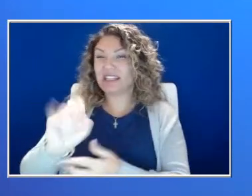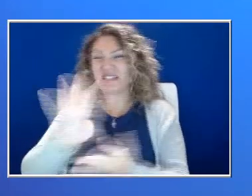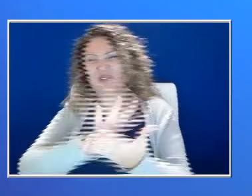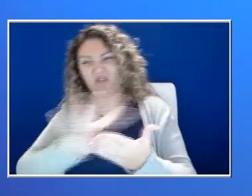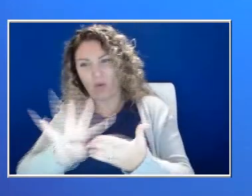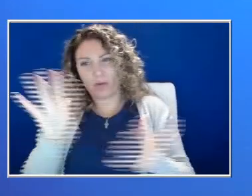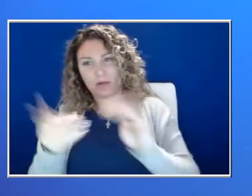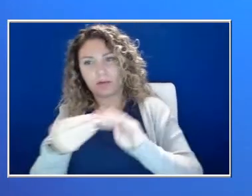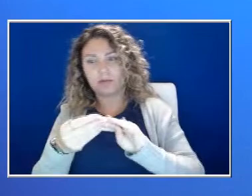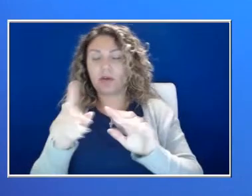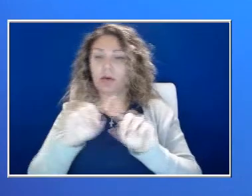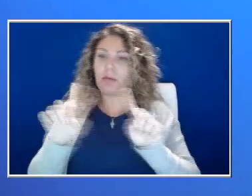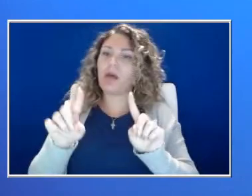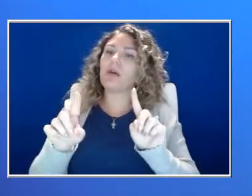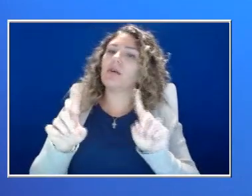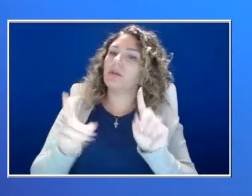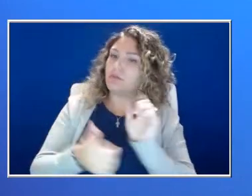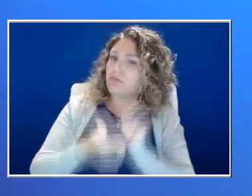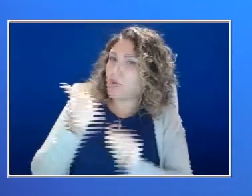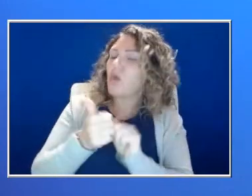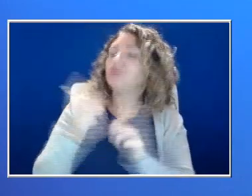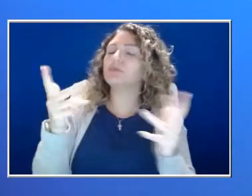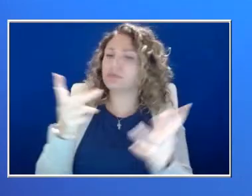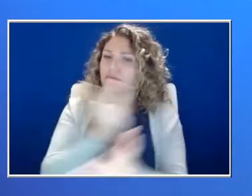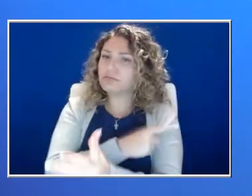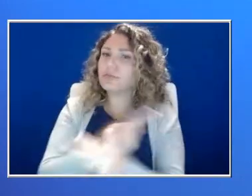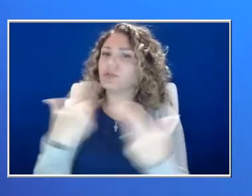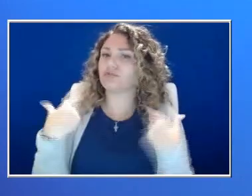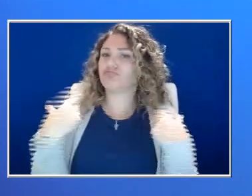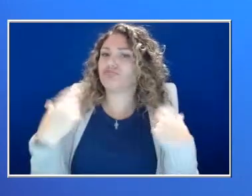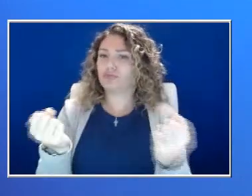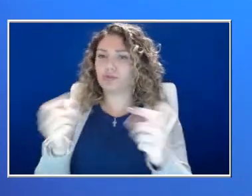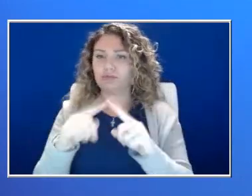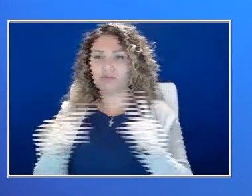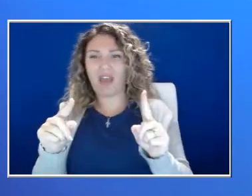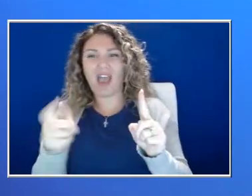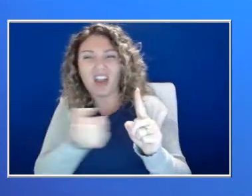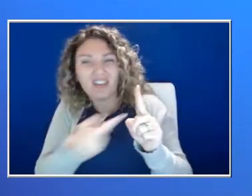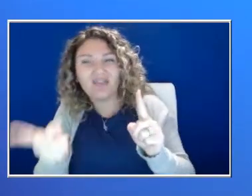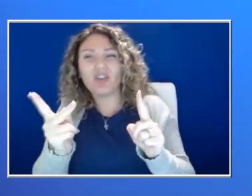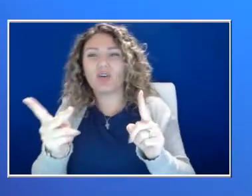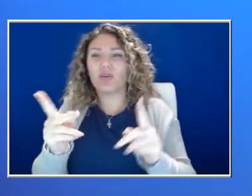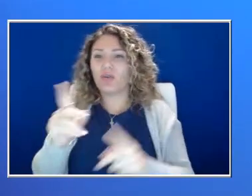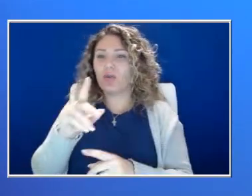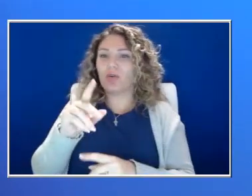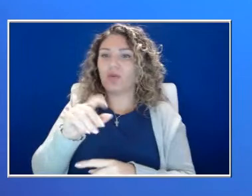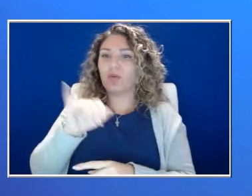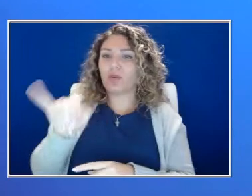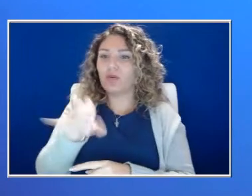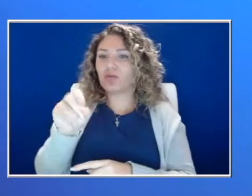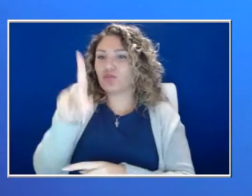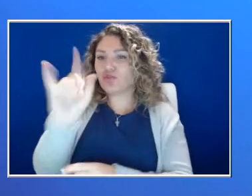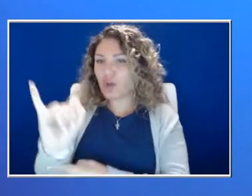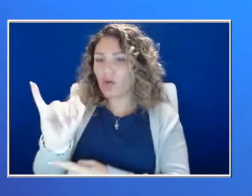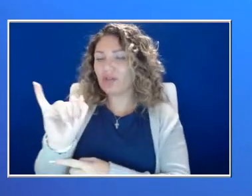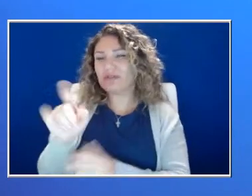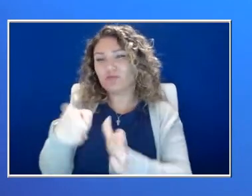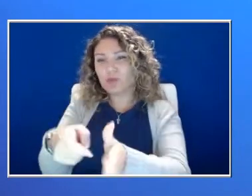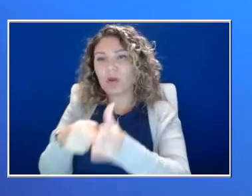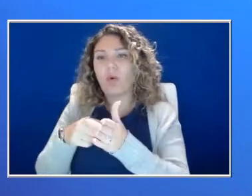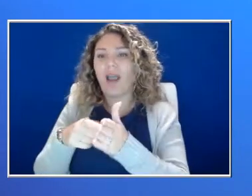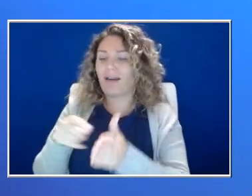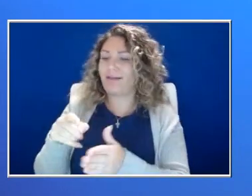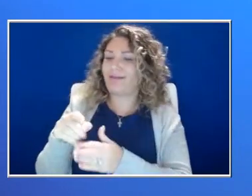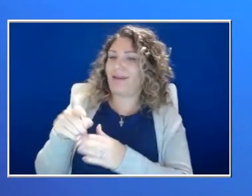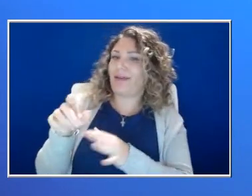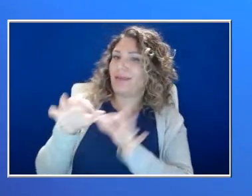recover. A small portion of patients might require some stem cell boost, like Judy actually required that, and that's another reason